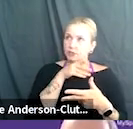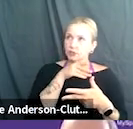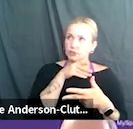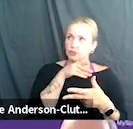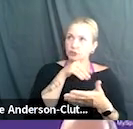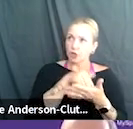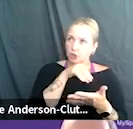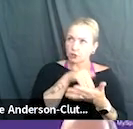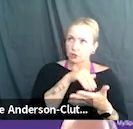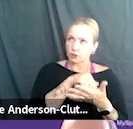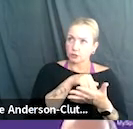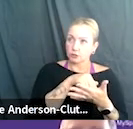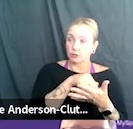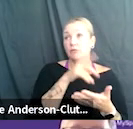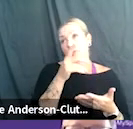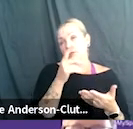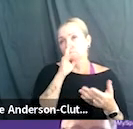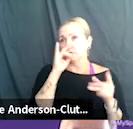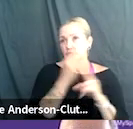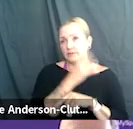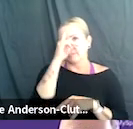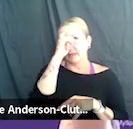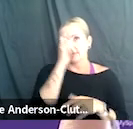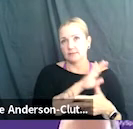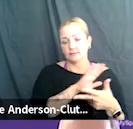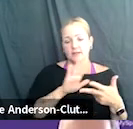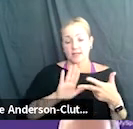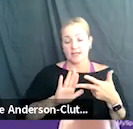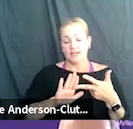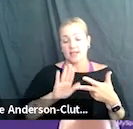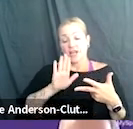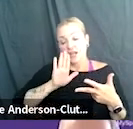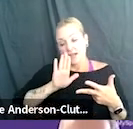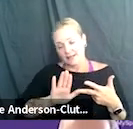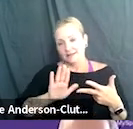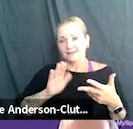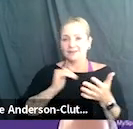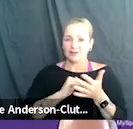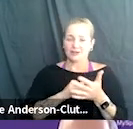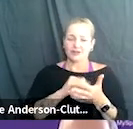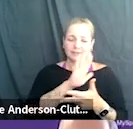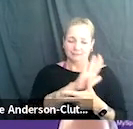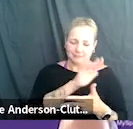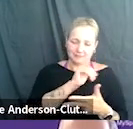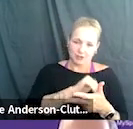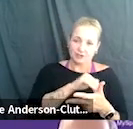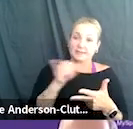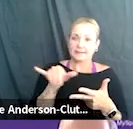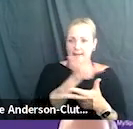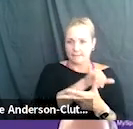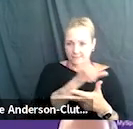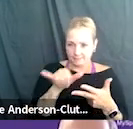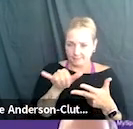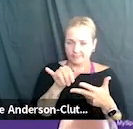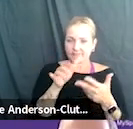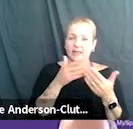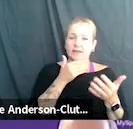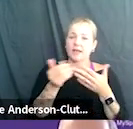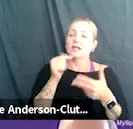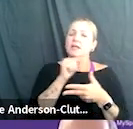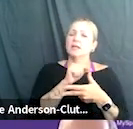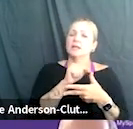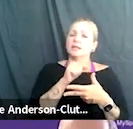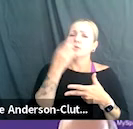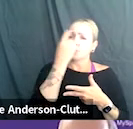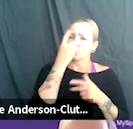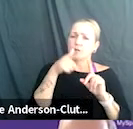about catatonia. So in the DSM-5, and I actually completely forgotten about it, under autism now they